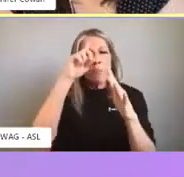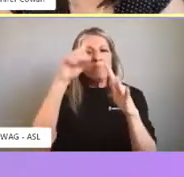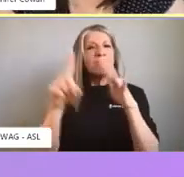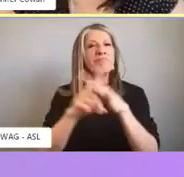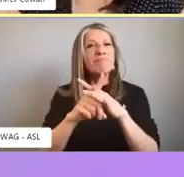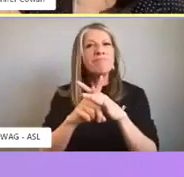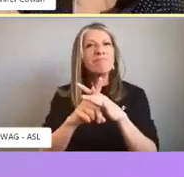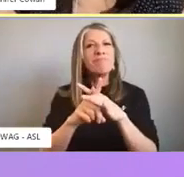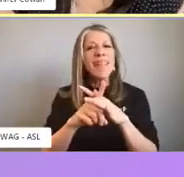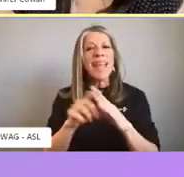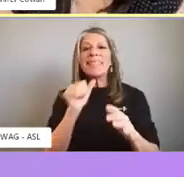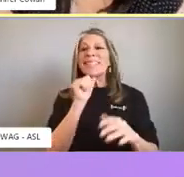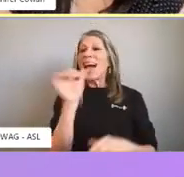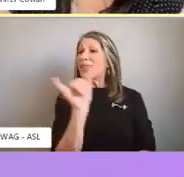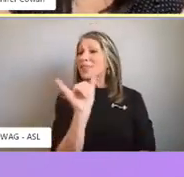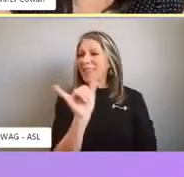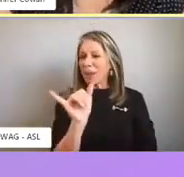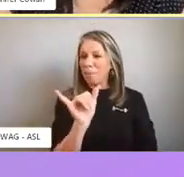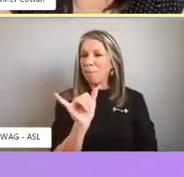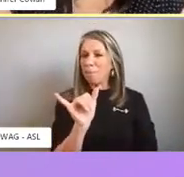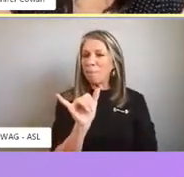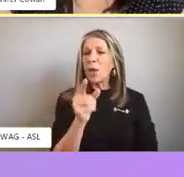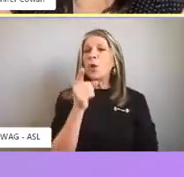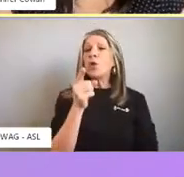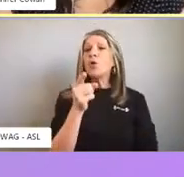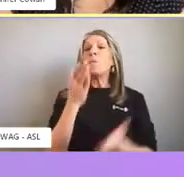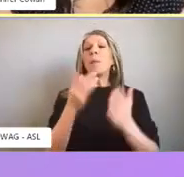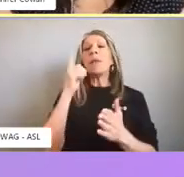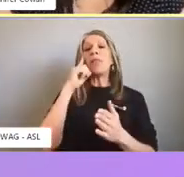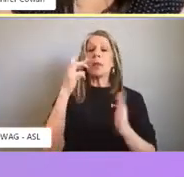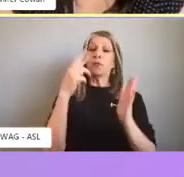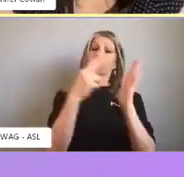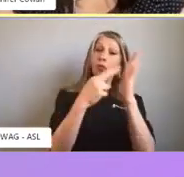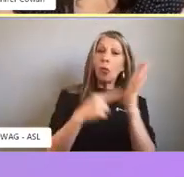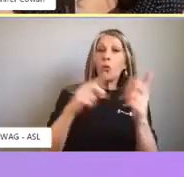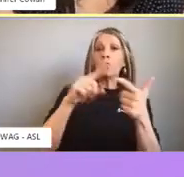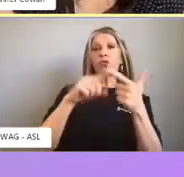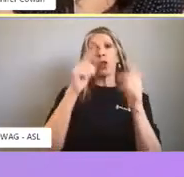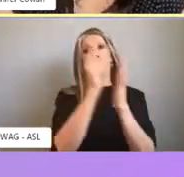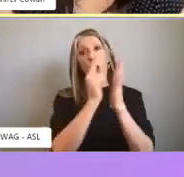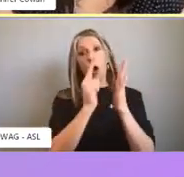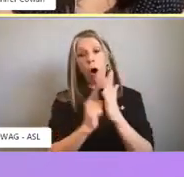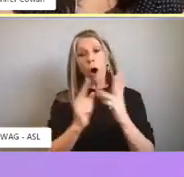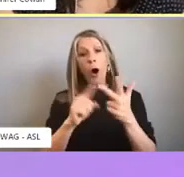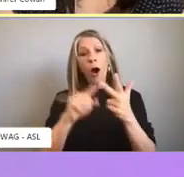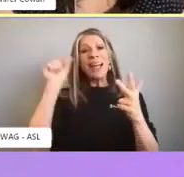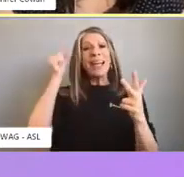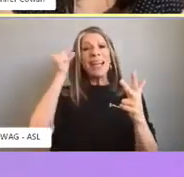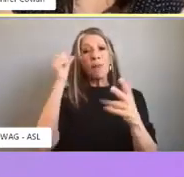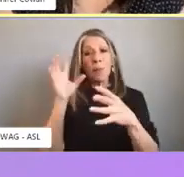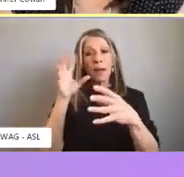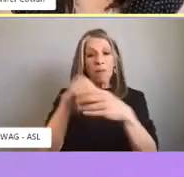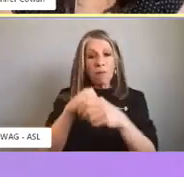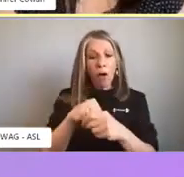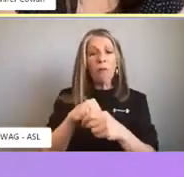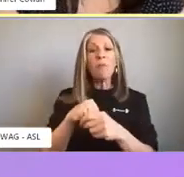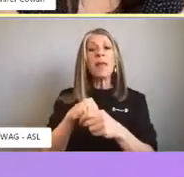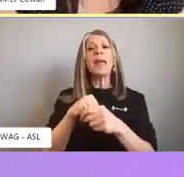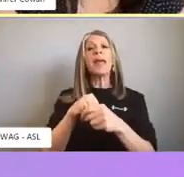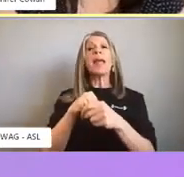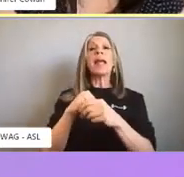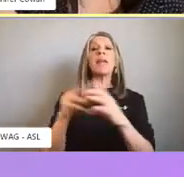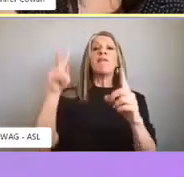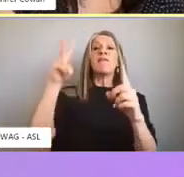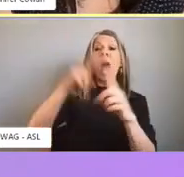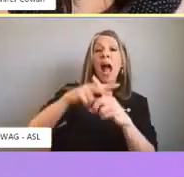not it's not the same. You probably think things like rules, the law, government involvement, filing